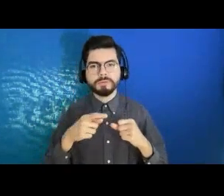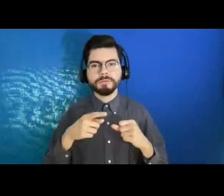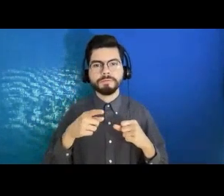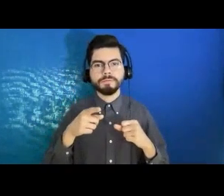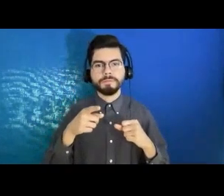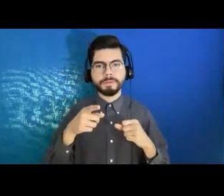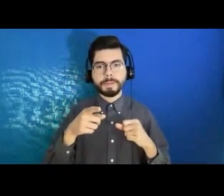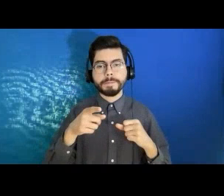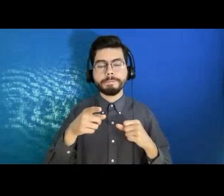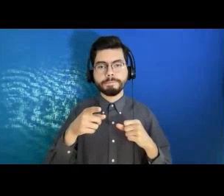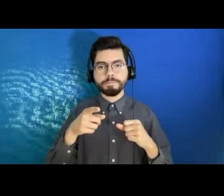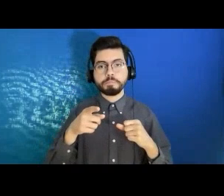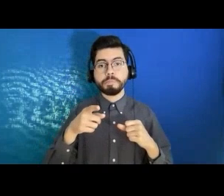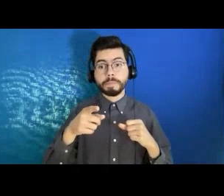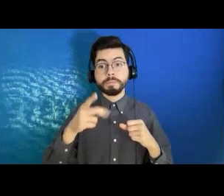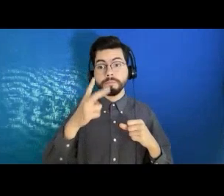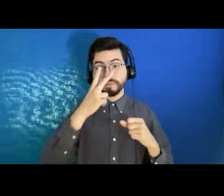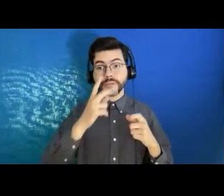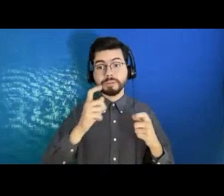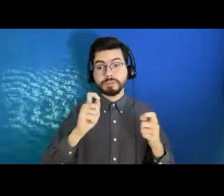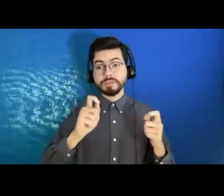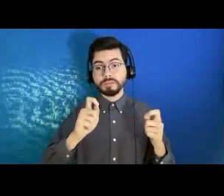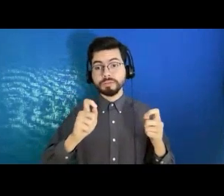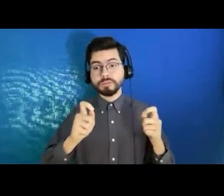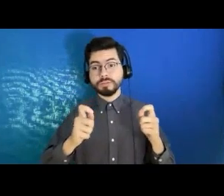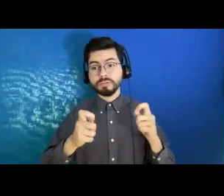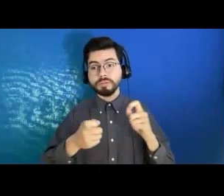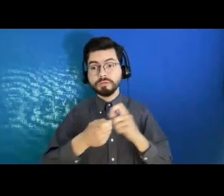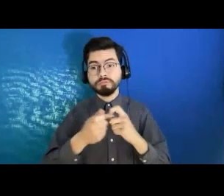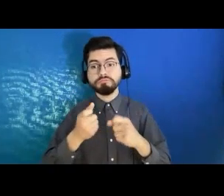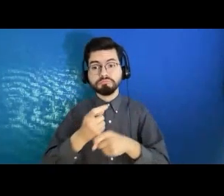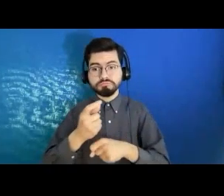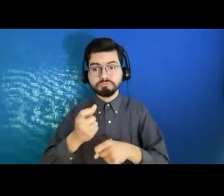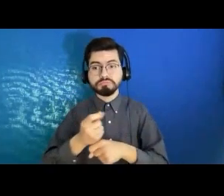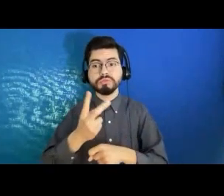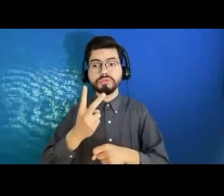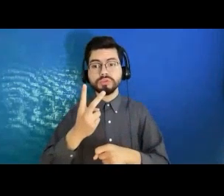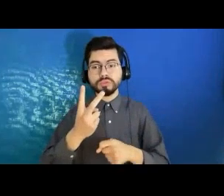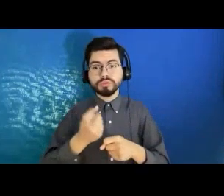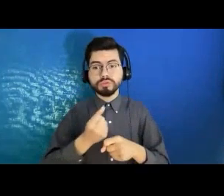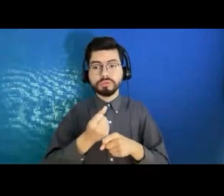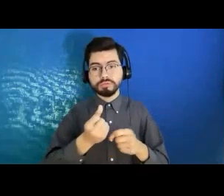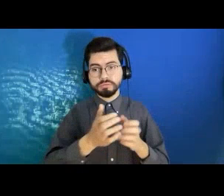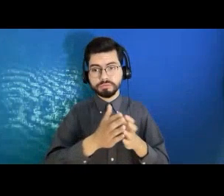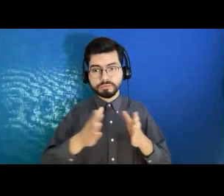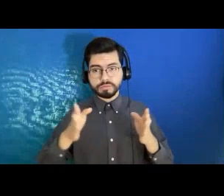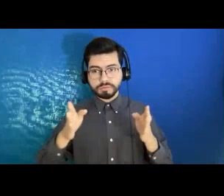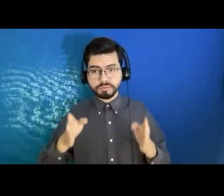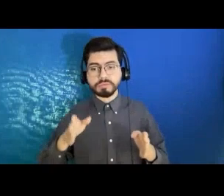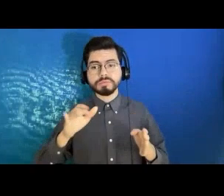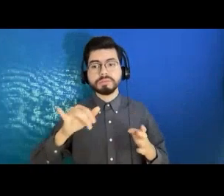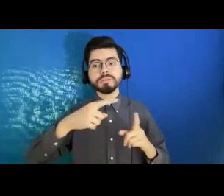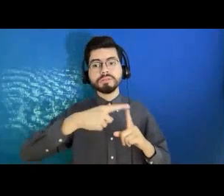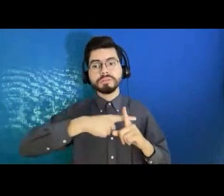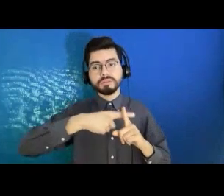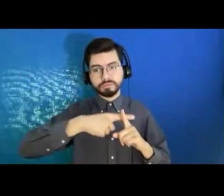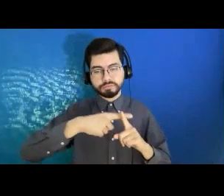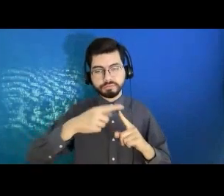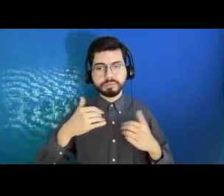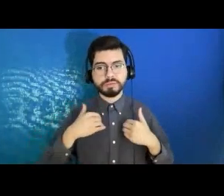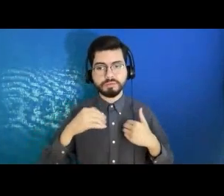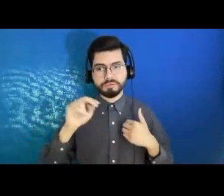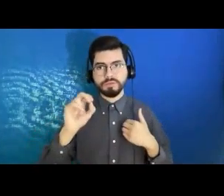take 2 years and see how it changes from year to year. This is a network of temperature gauges that we have in Norris